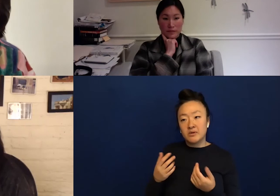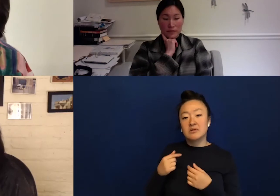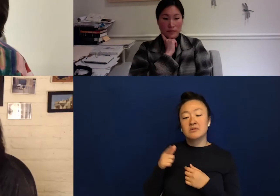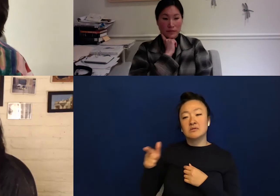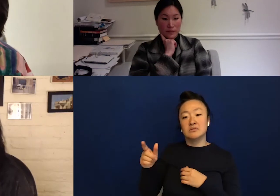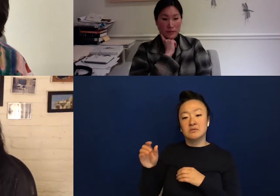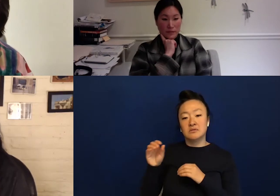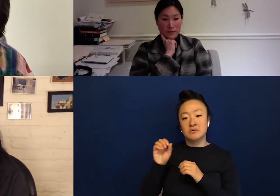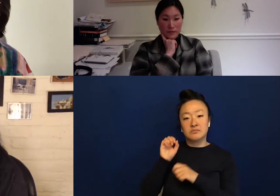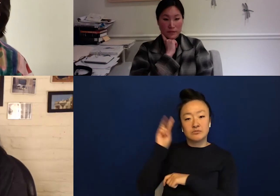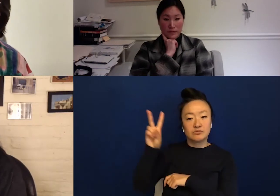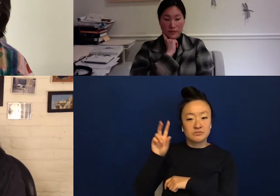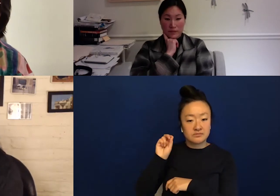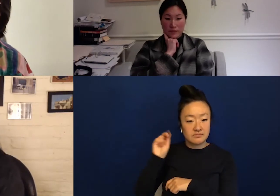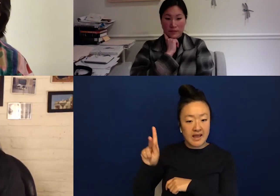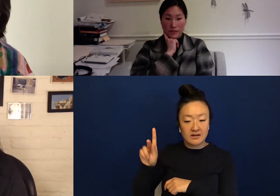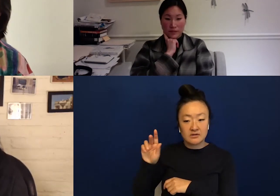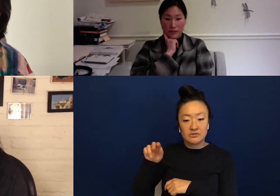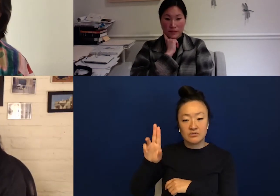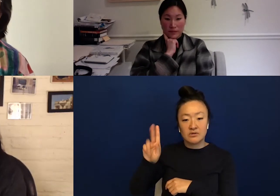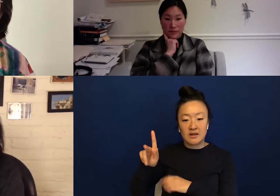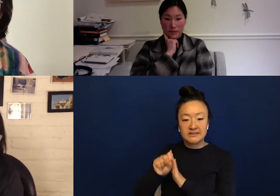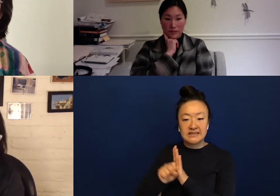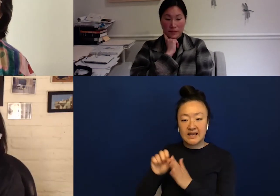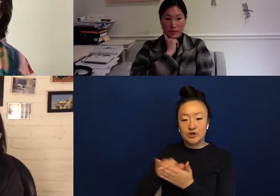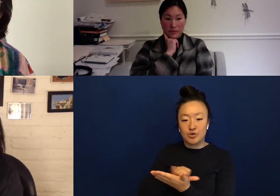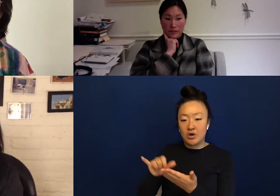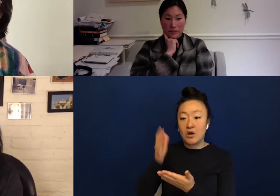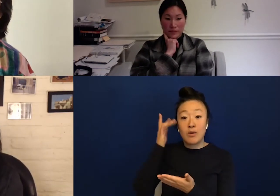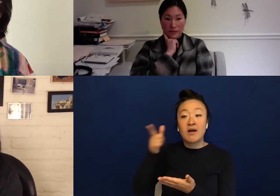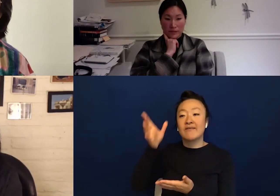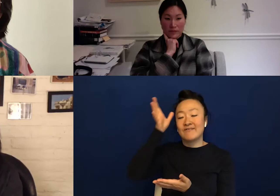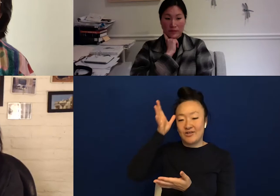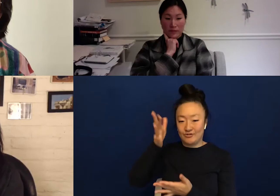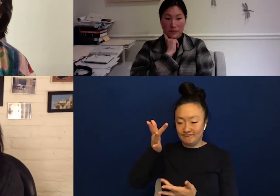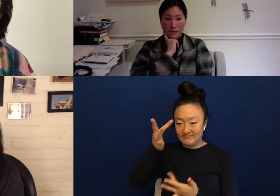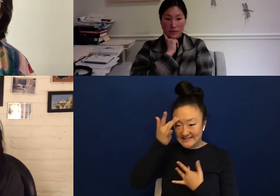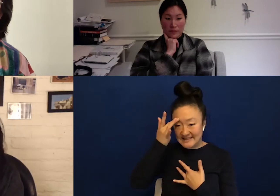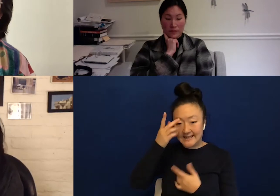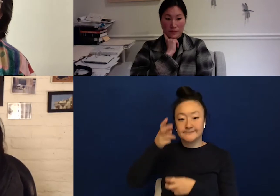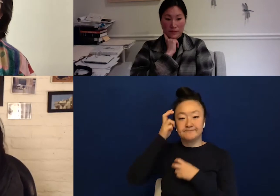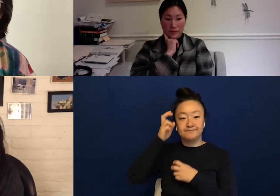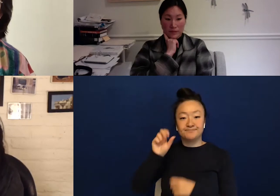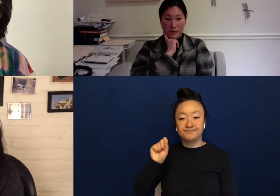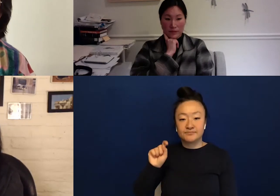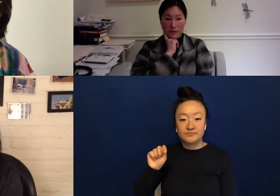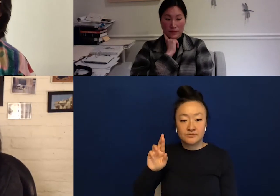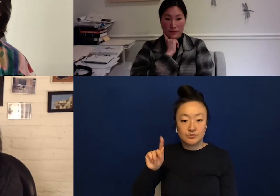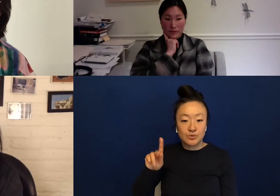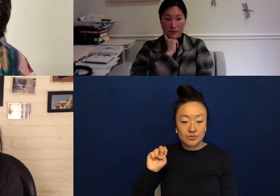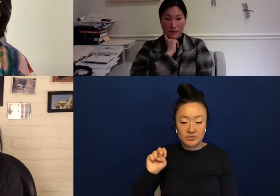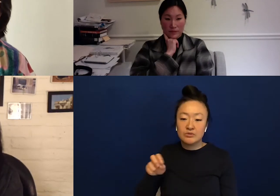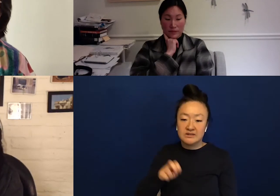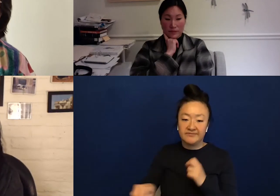to upstate New York, to her family home, because her father is sick and he's had a stroke, and it's really tough.